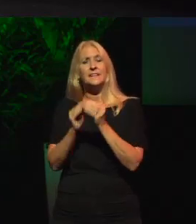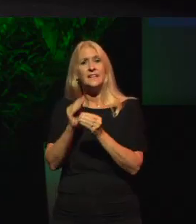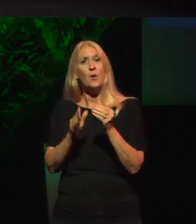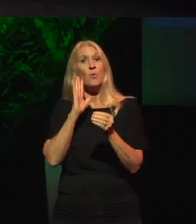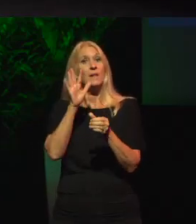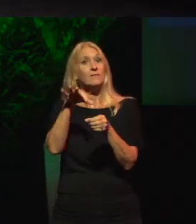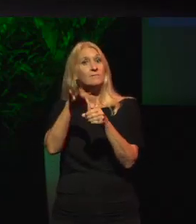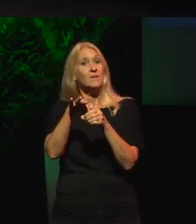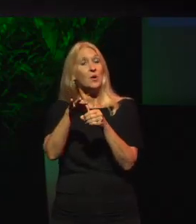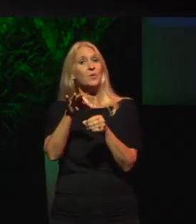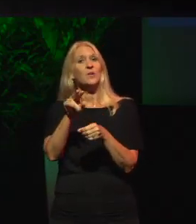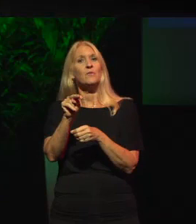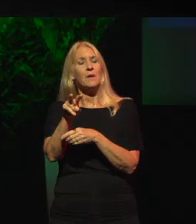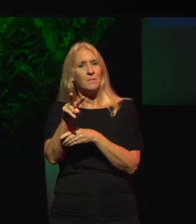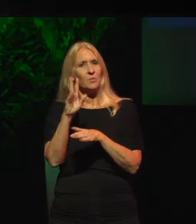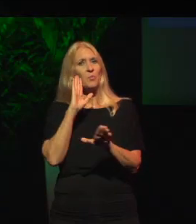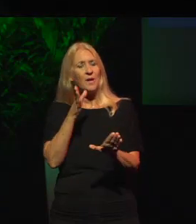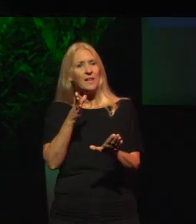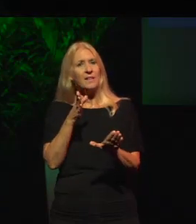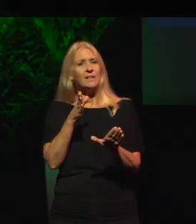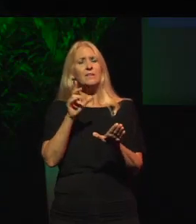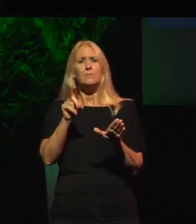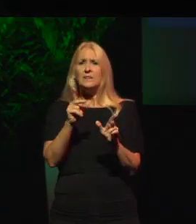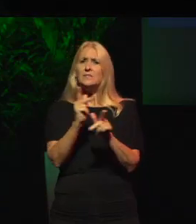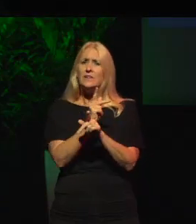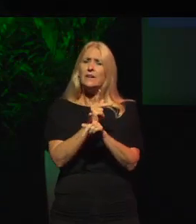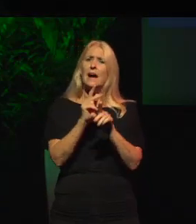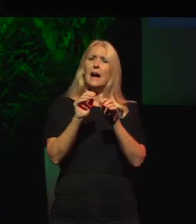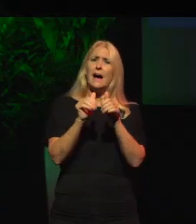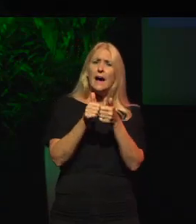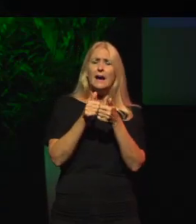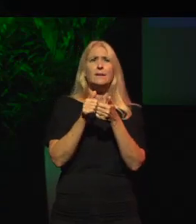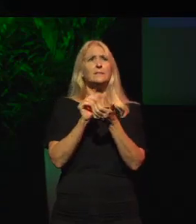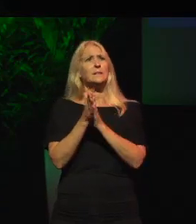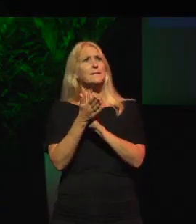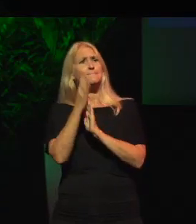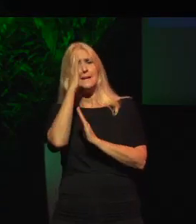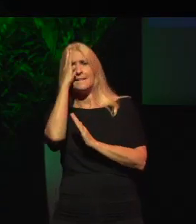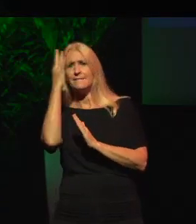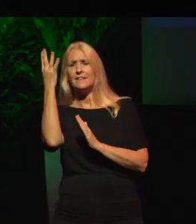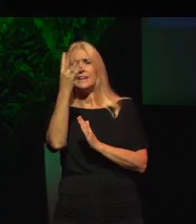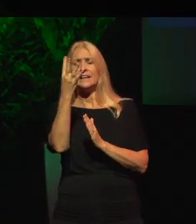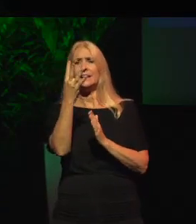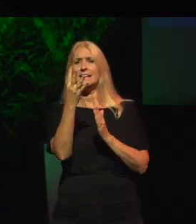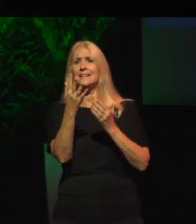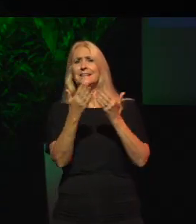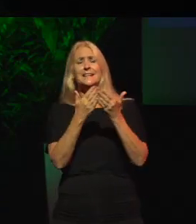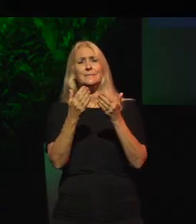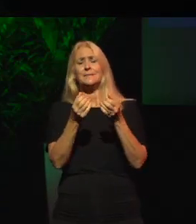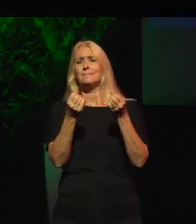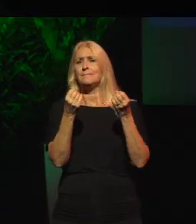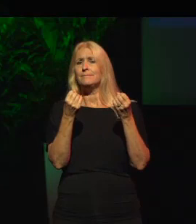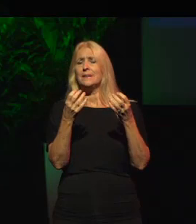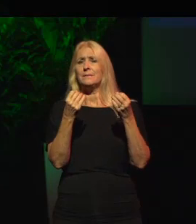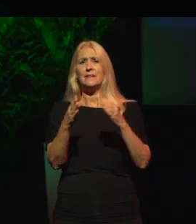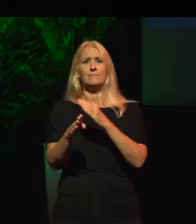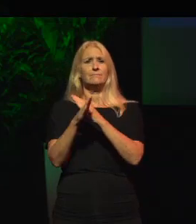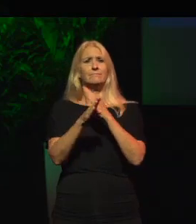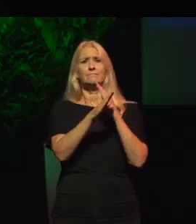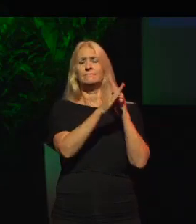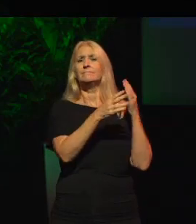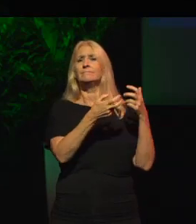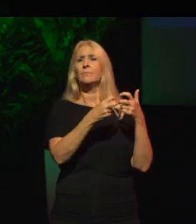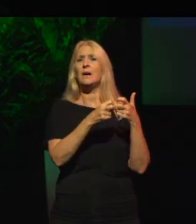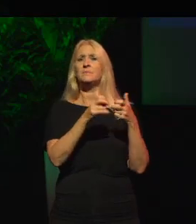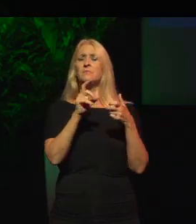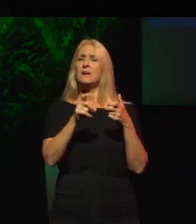November. So you see, we must find ways to continue to be innovative in the light of all of these disruptions. We must